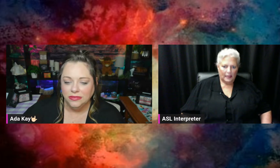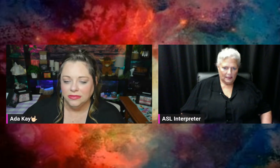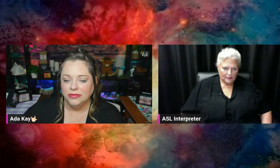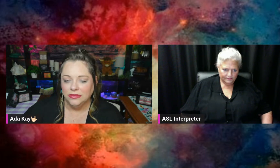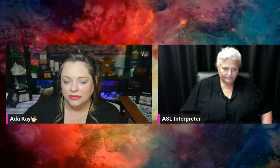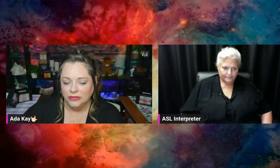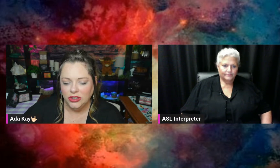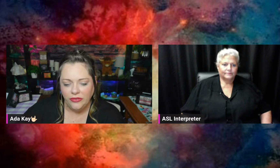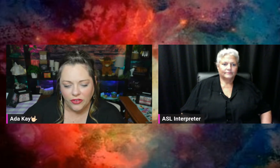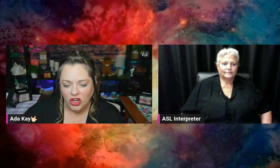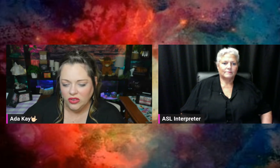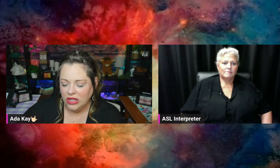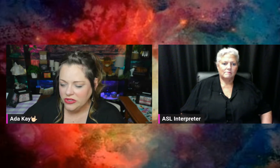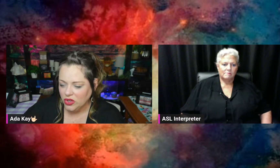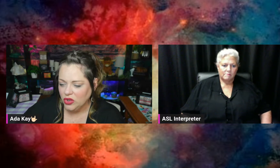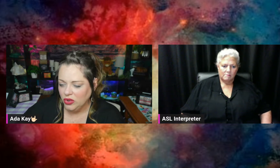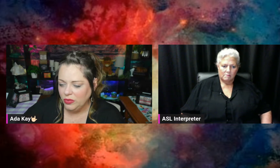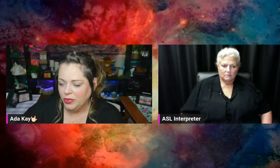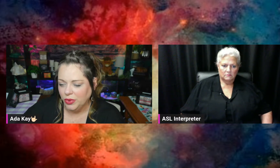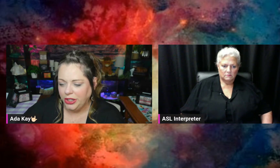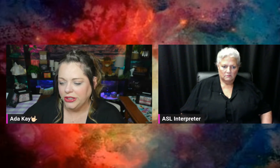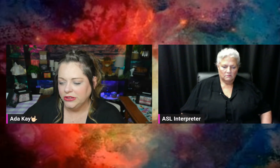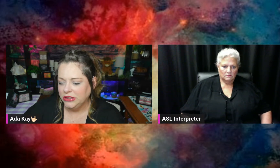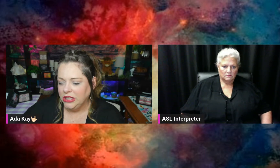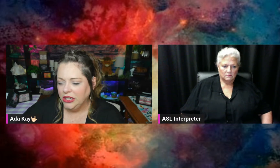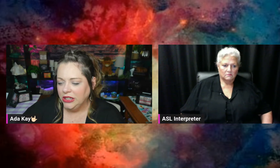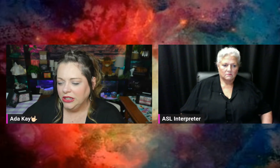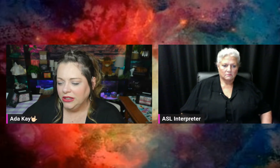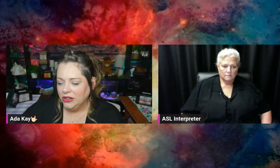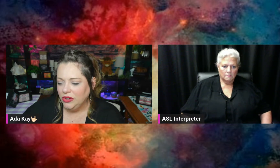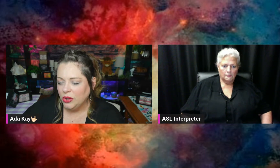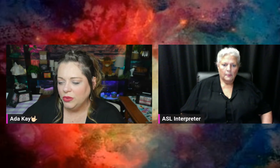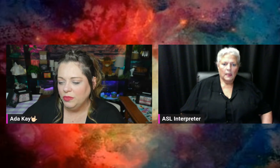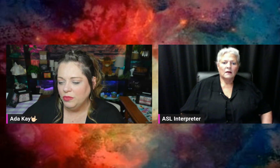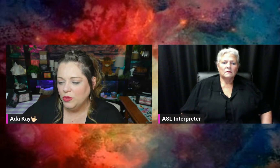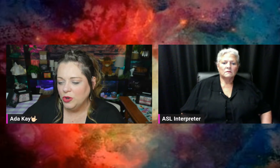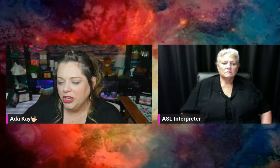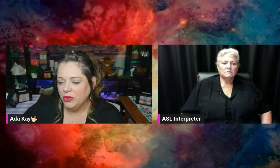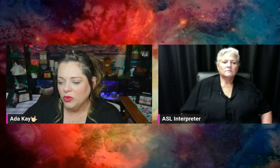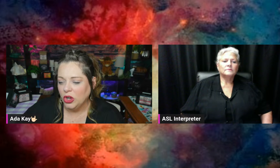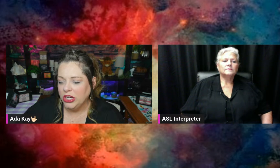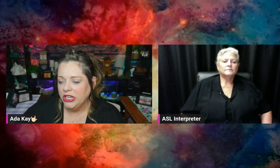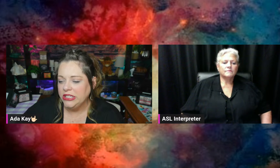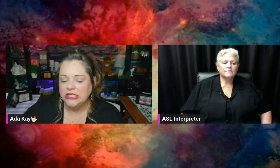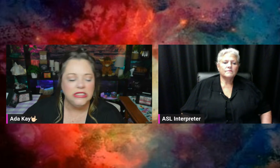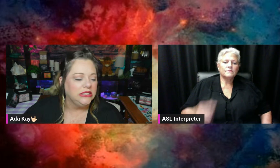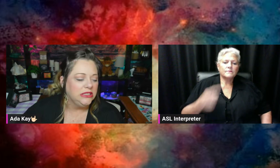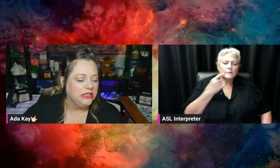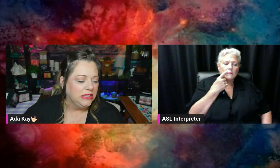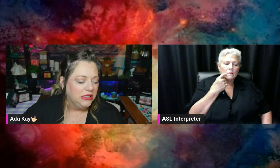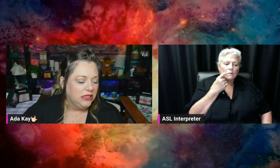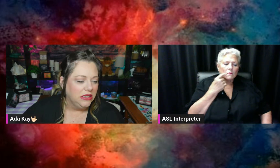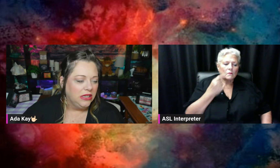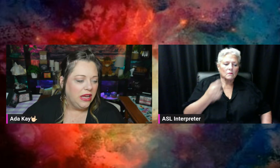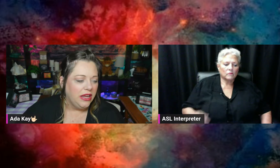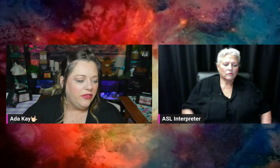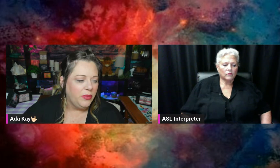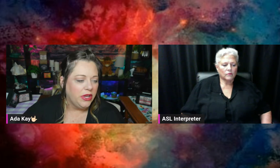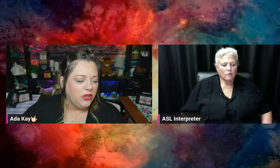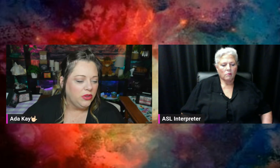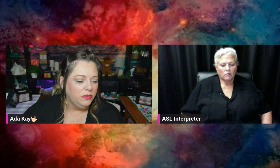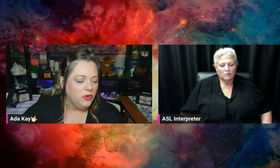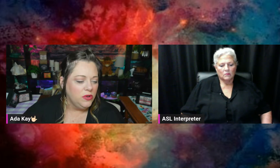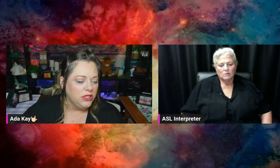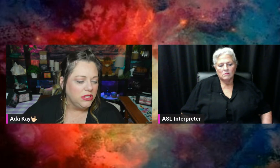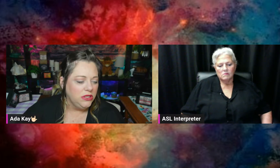away. Good for you. That's a good point. Good morning, Ronnie.